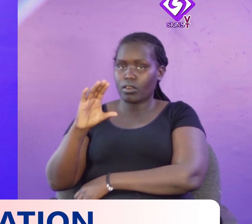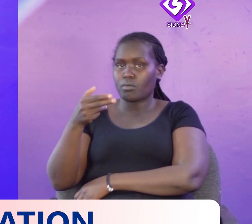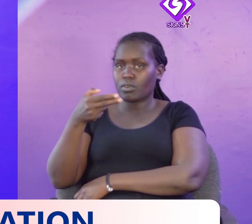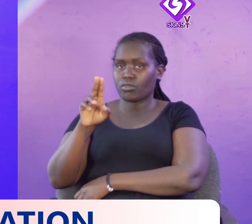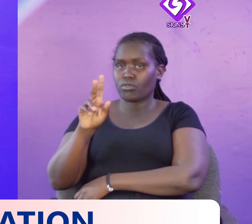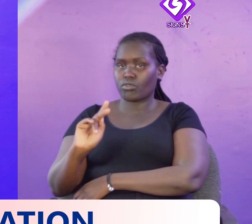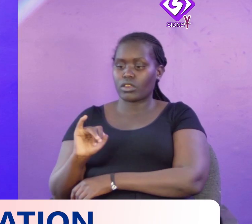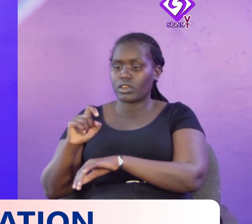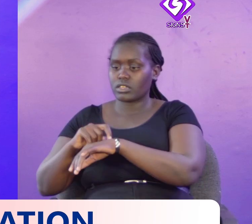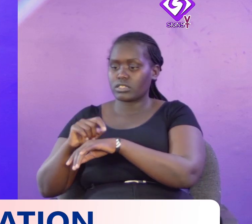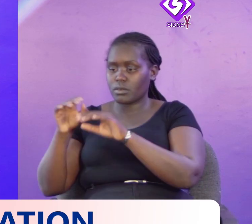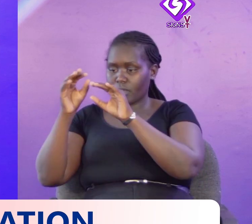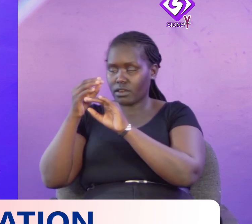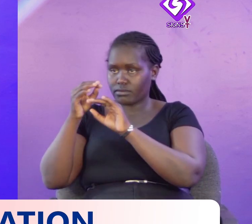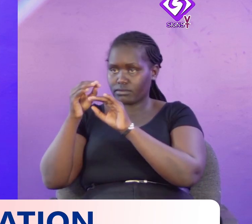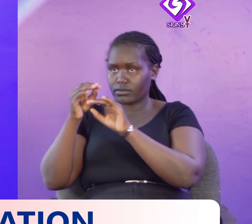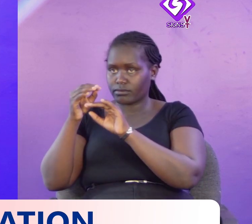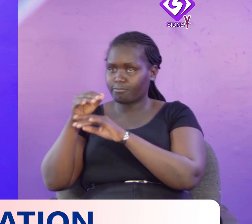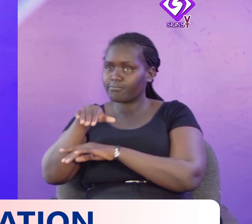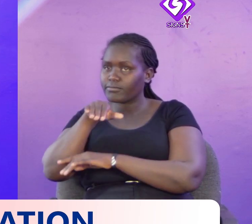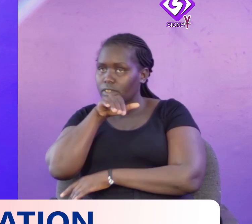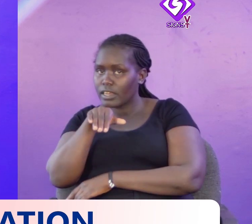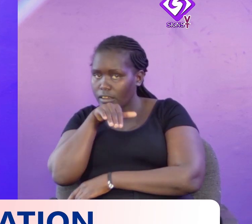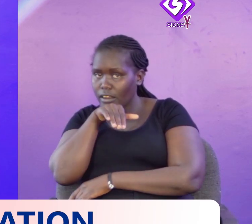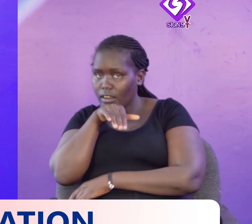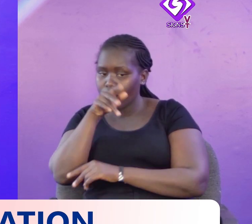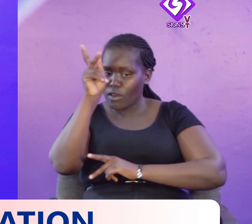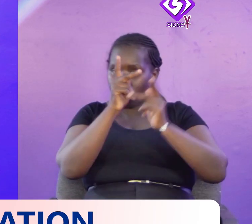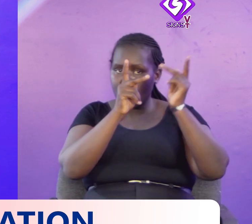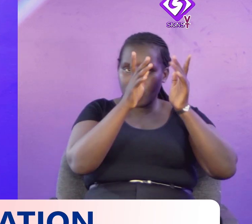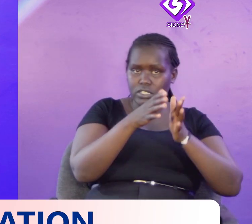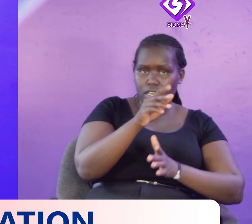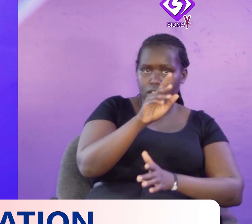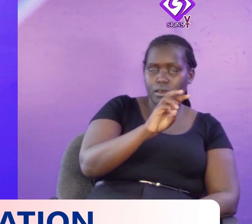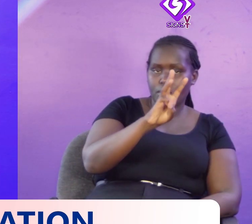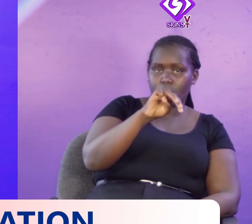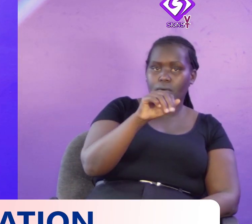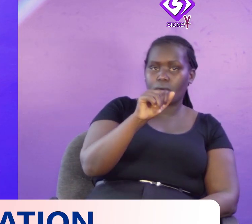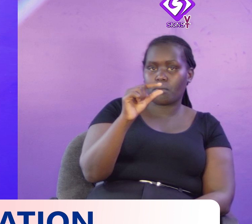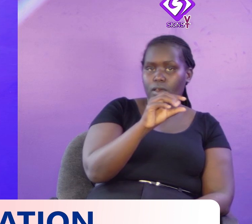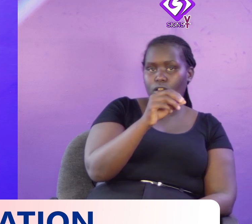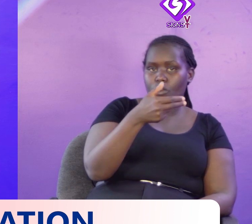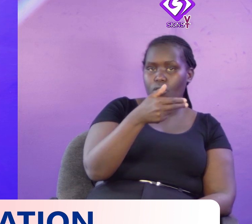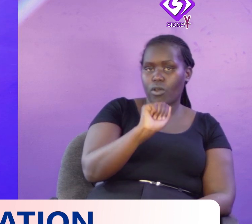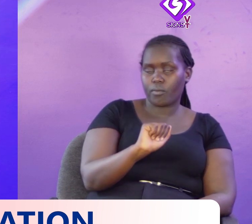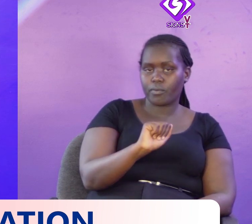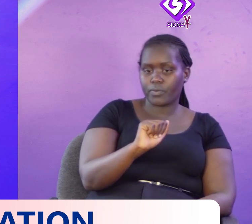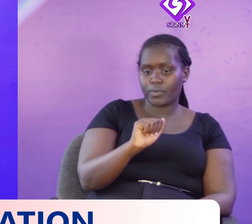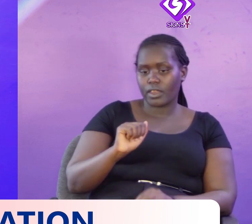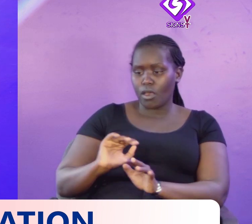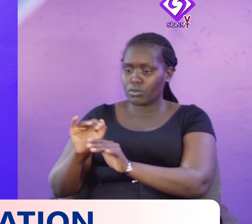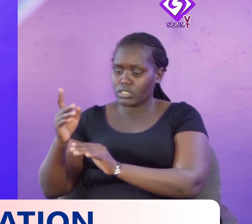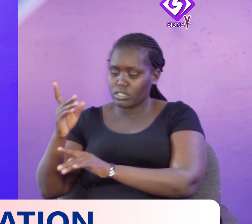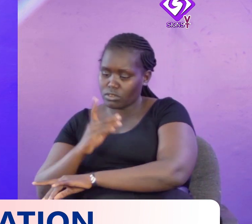Raila. And you remember Professor Magoha? Okay, I'm pushing you to the days of